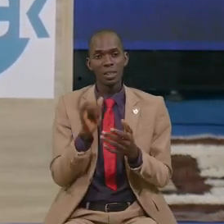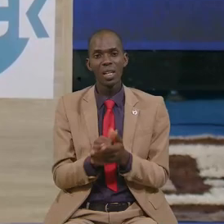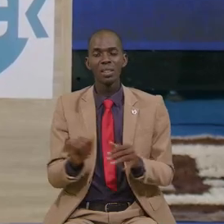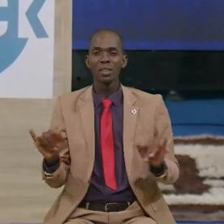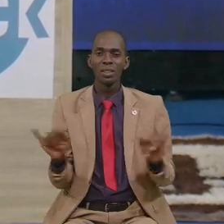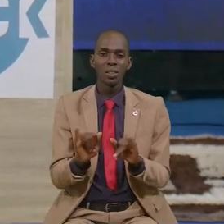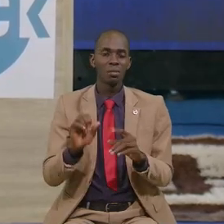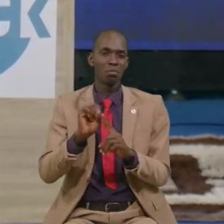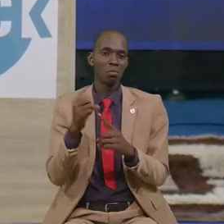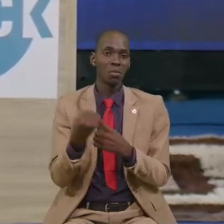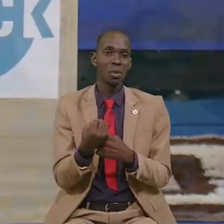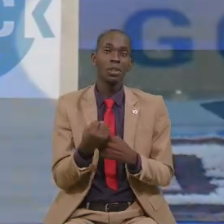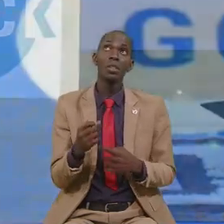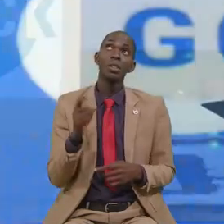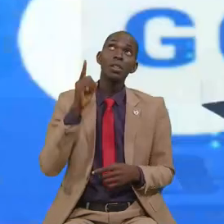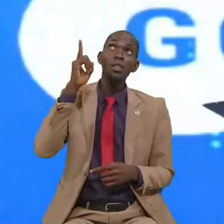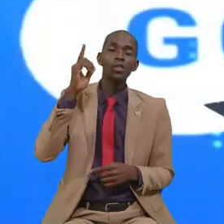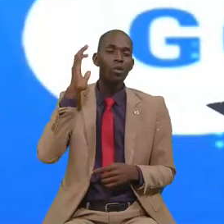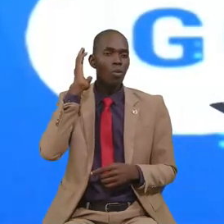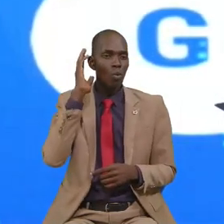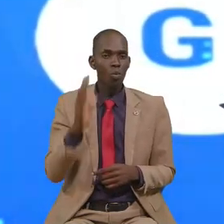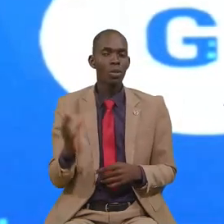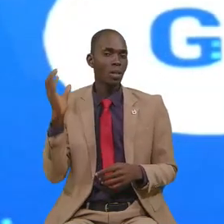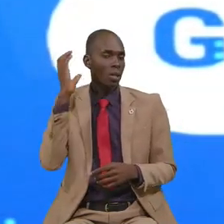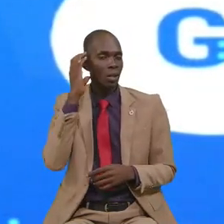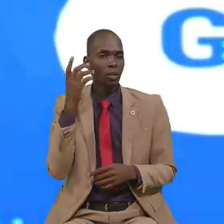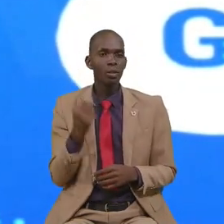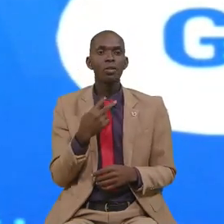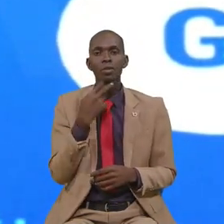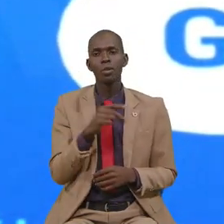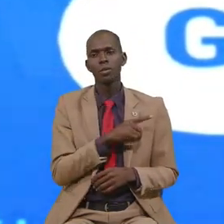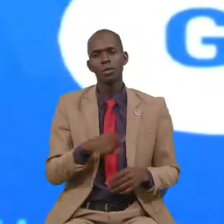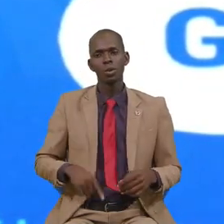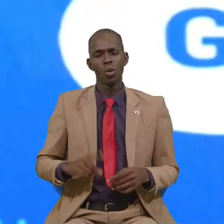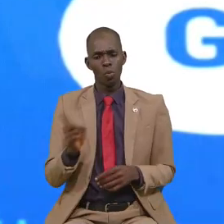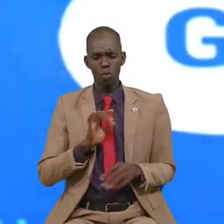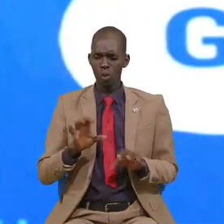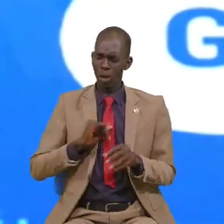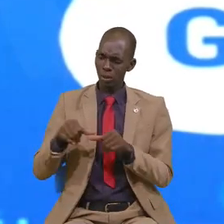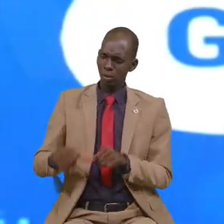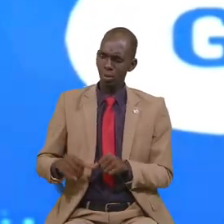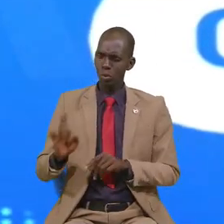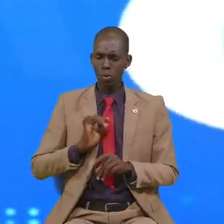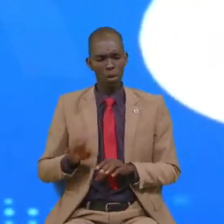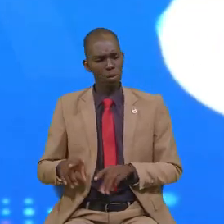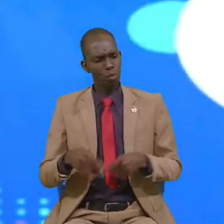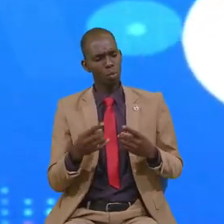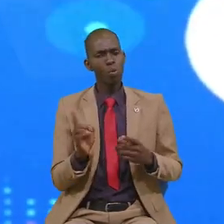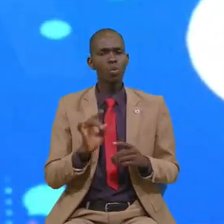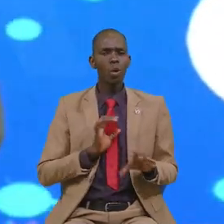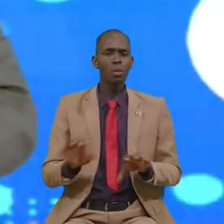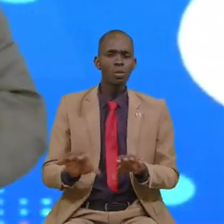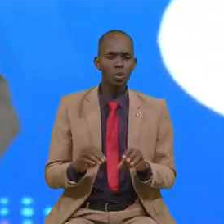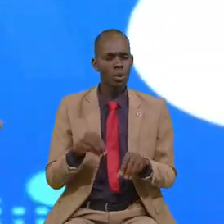he could hear the voice of the Lord. Where do I stay? Where do I live? What do I do? In which community do